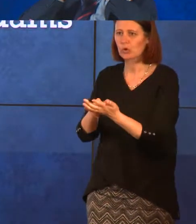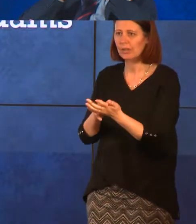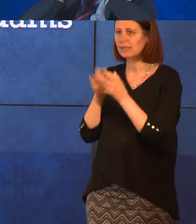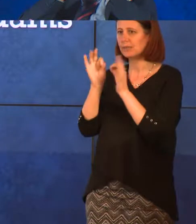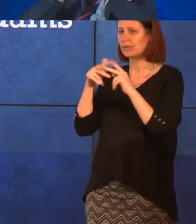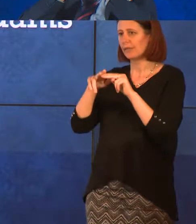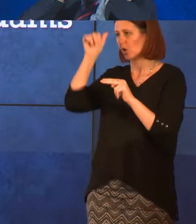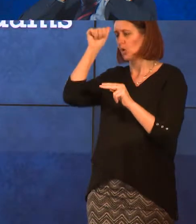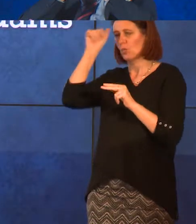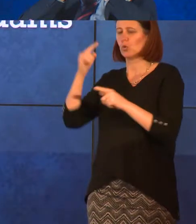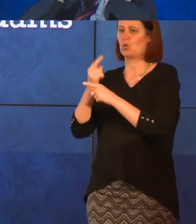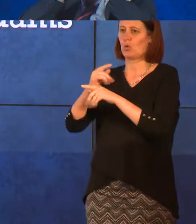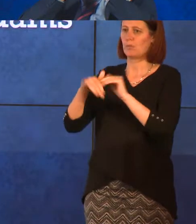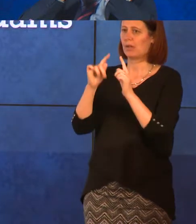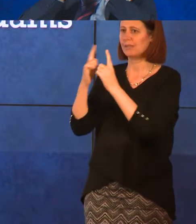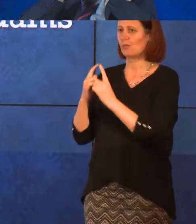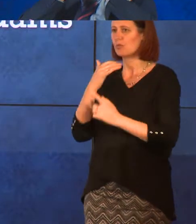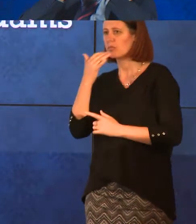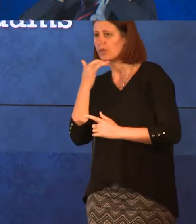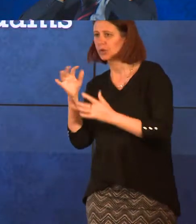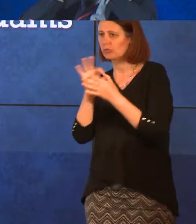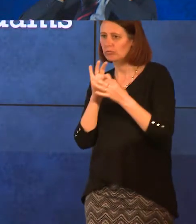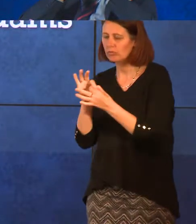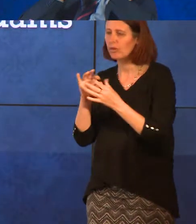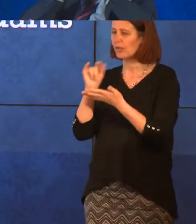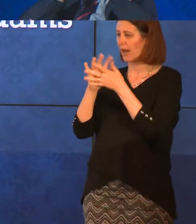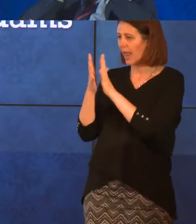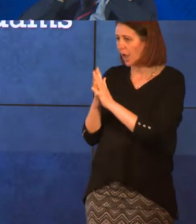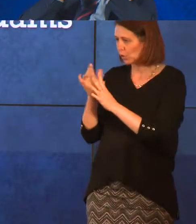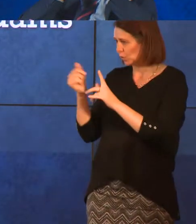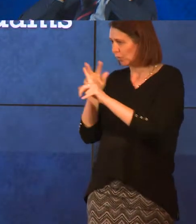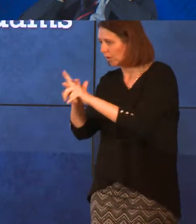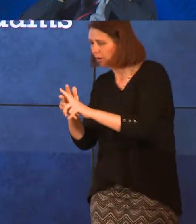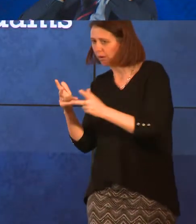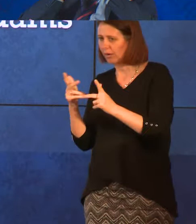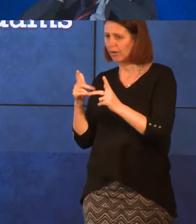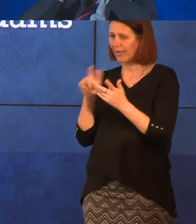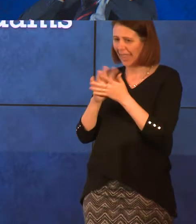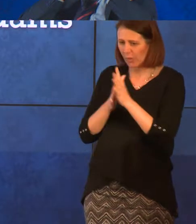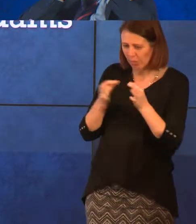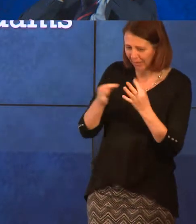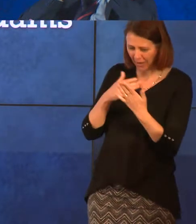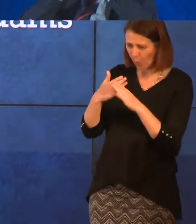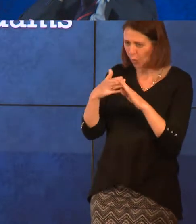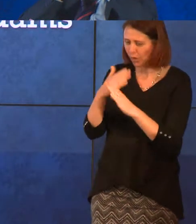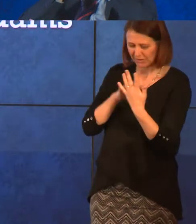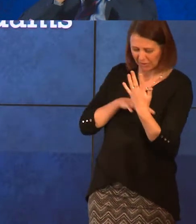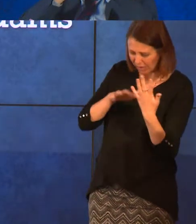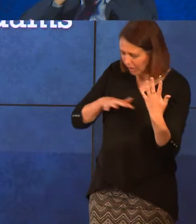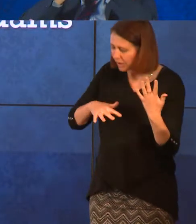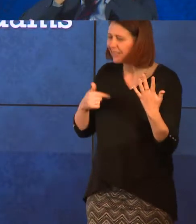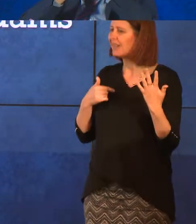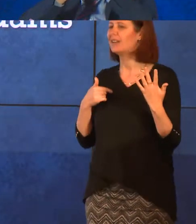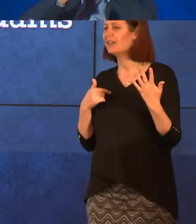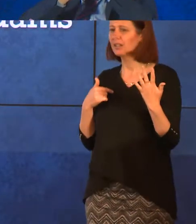know, when you're talking about different pricing ratios and how they're supposed to apply and you know, how the plan works in the background and all those sort of things.